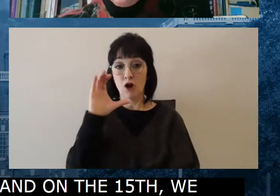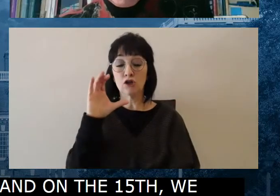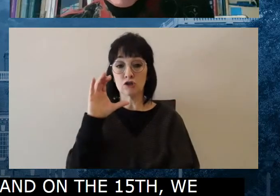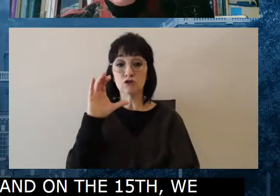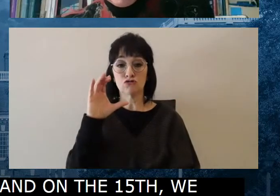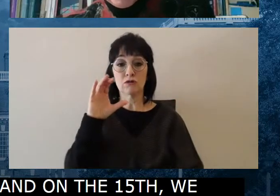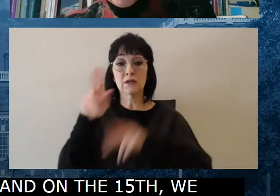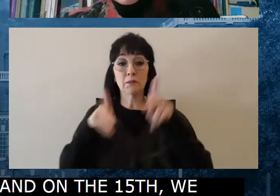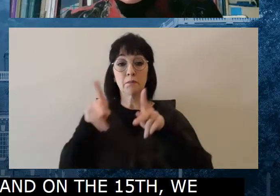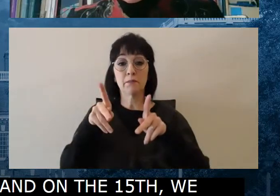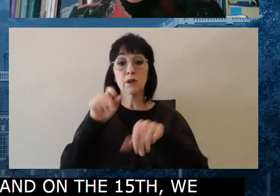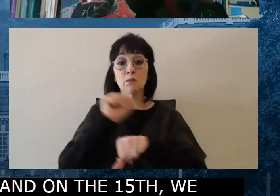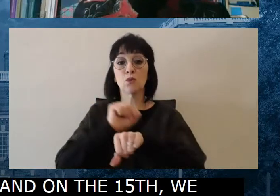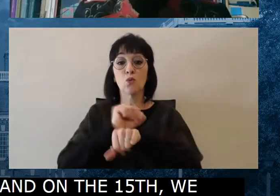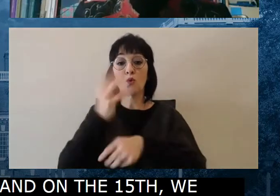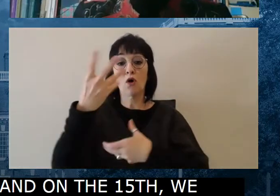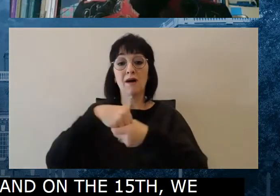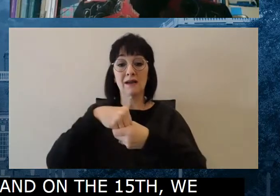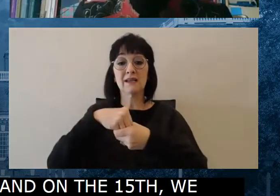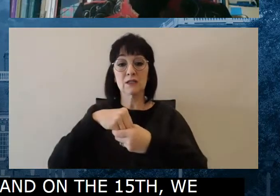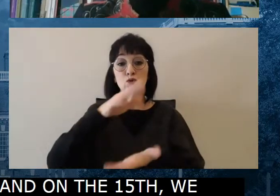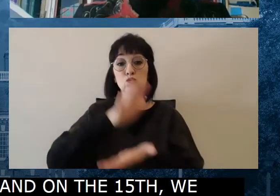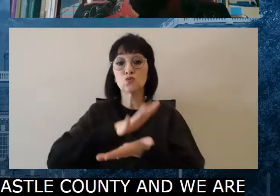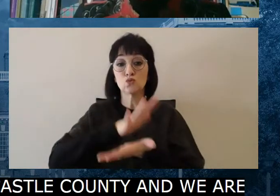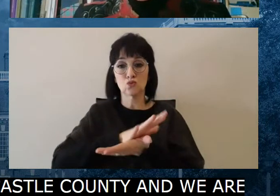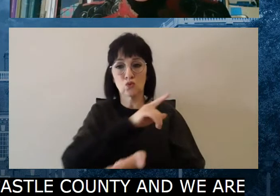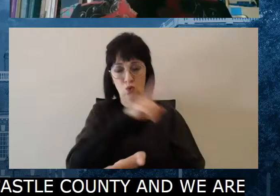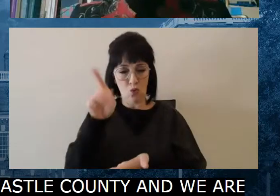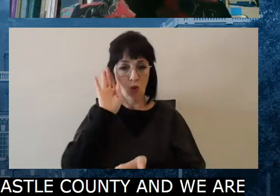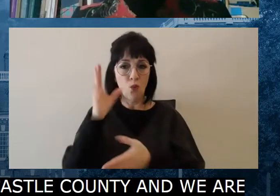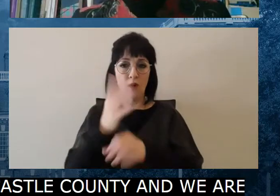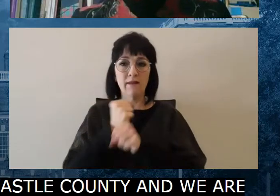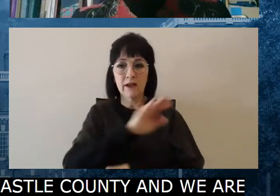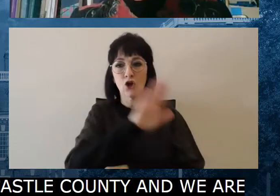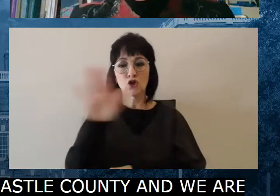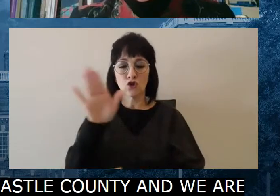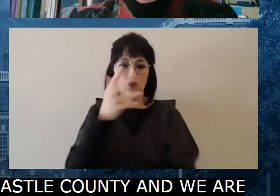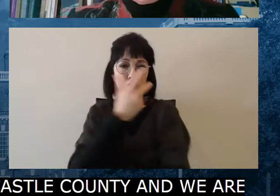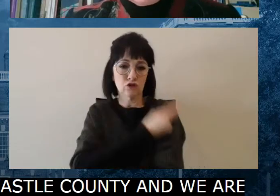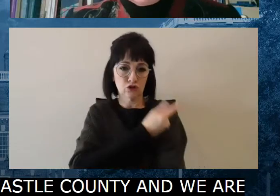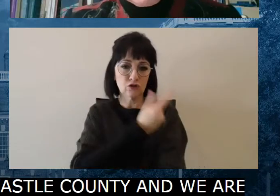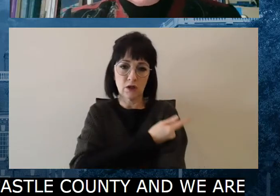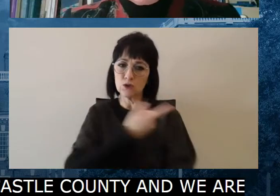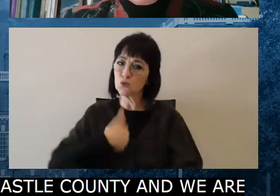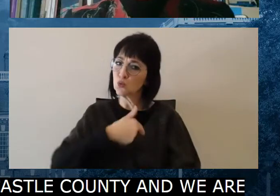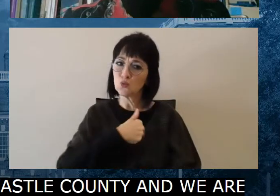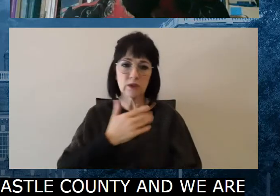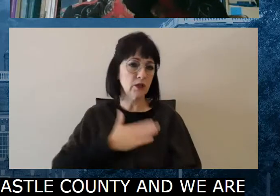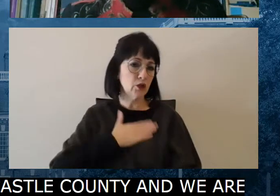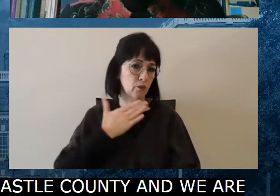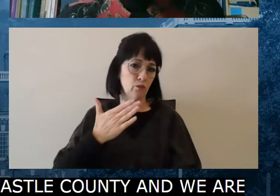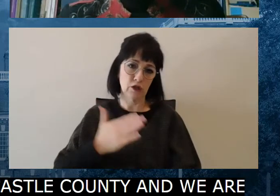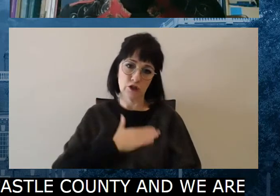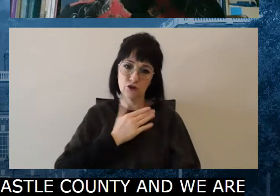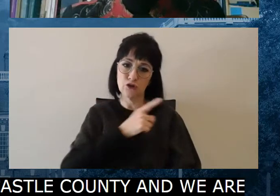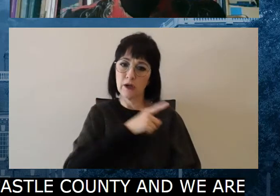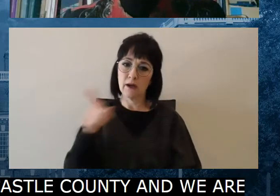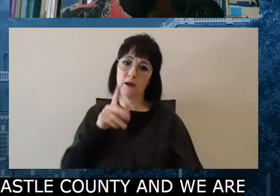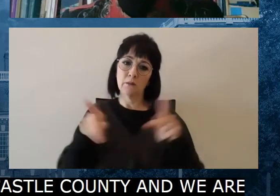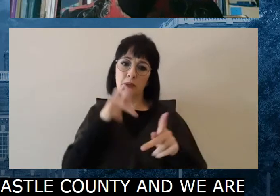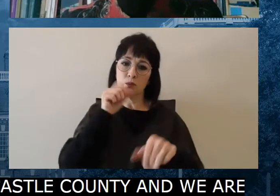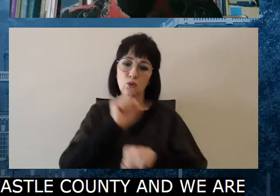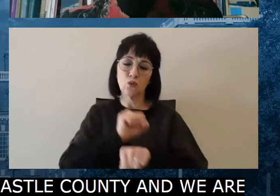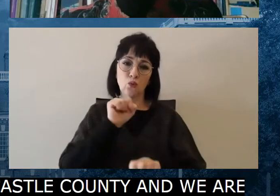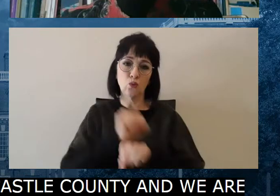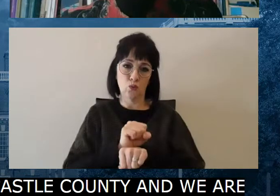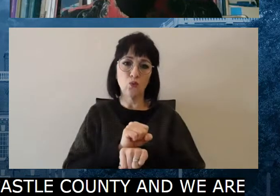very appreciative of all the schools that have opened their doors. When we do have a clinic, it's amazing the number of volunteers that